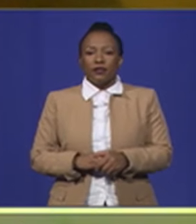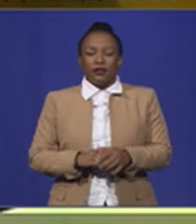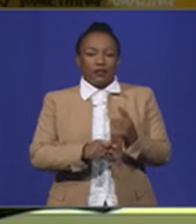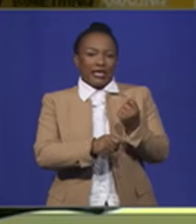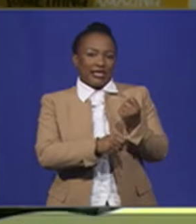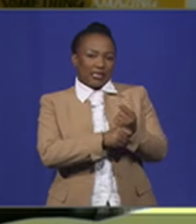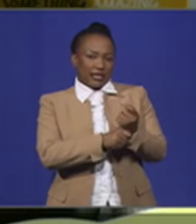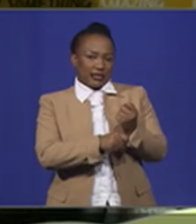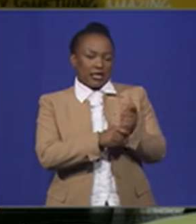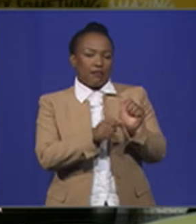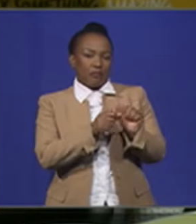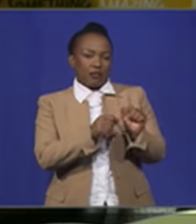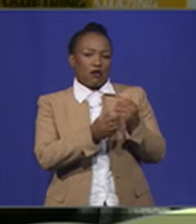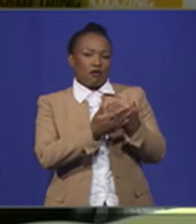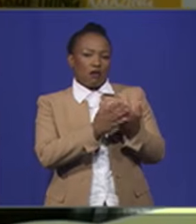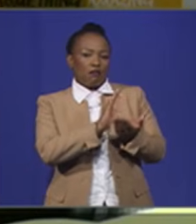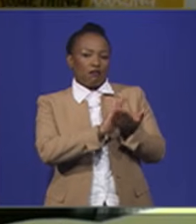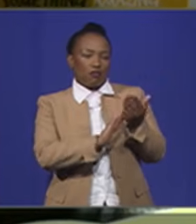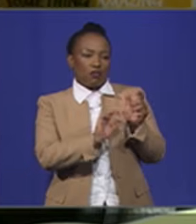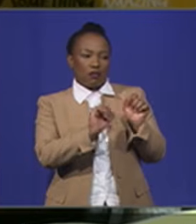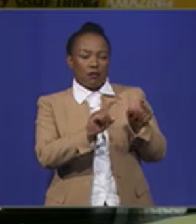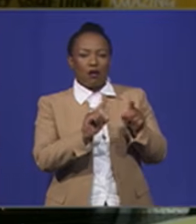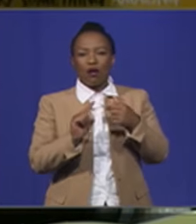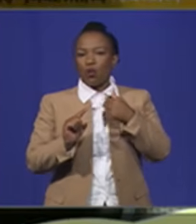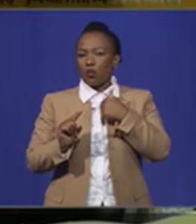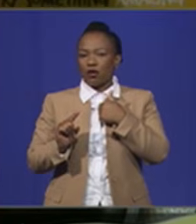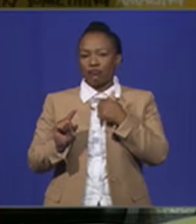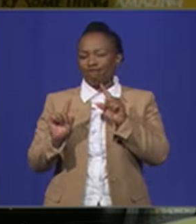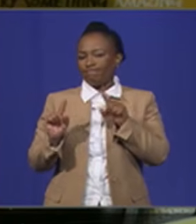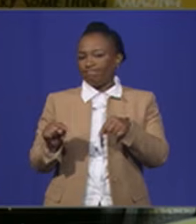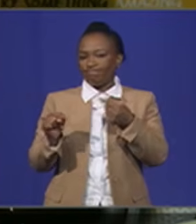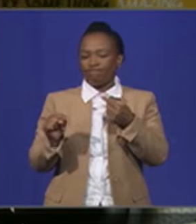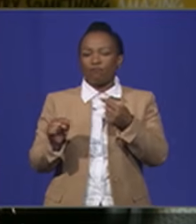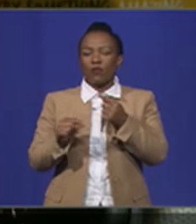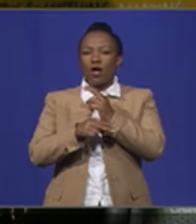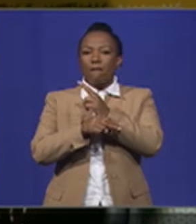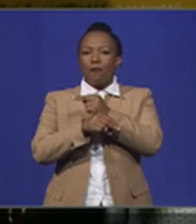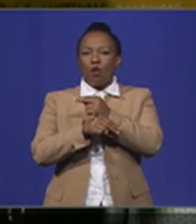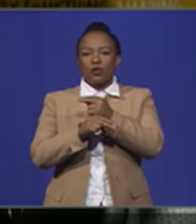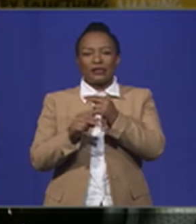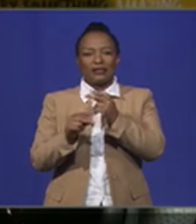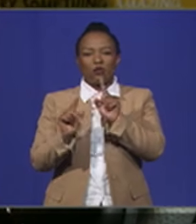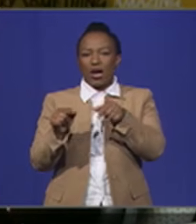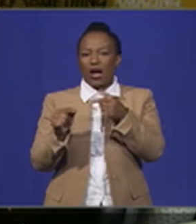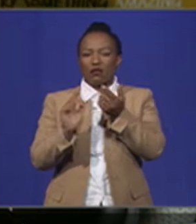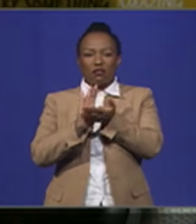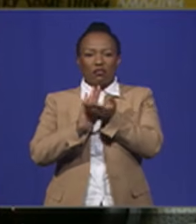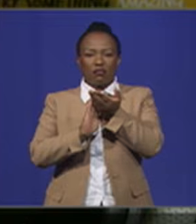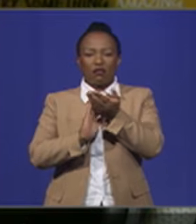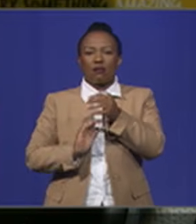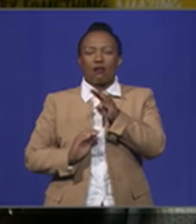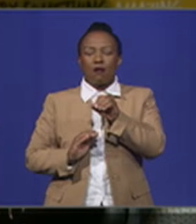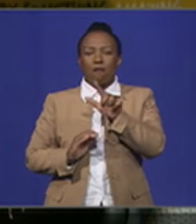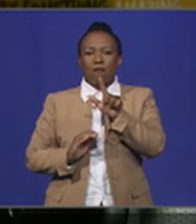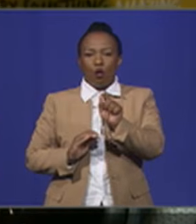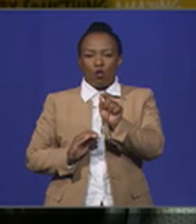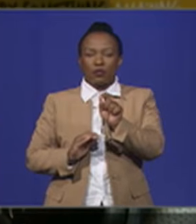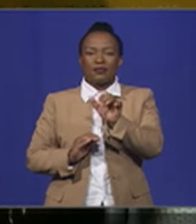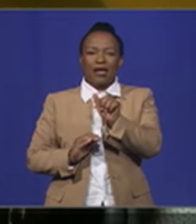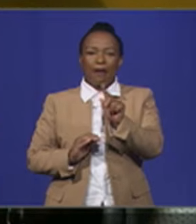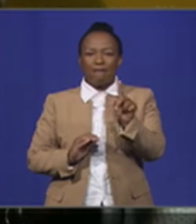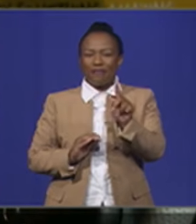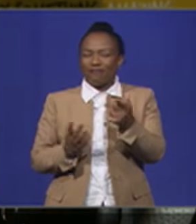ba kgona go di tlhatlhosa ka se bone, rona re kgone go tlhatlhosa selo. Bolt a go kgone go tlhatlhosa re direlwa ke Bolt app, so re ka se